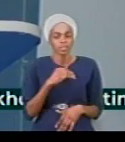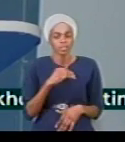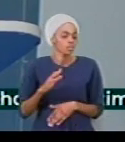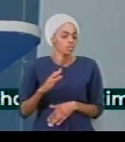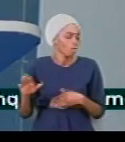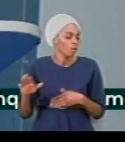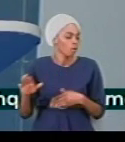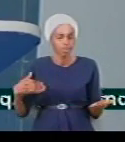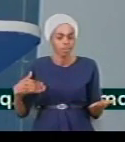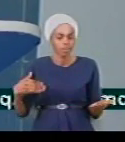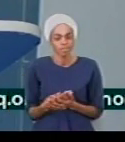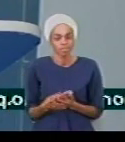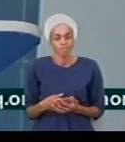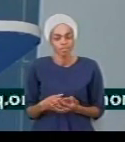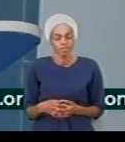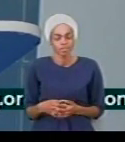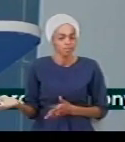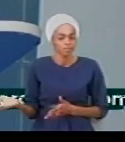healing.